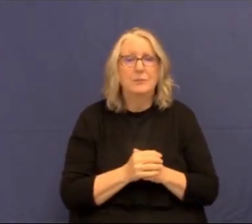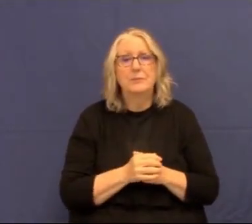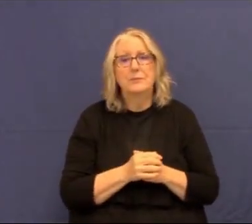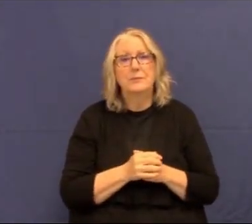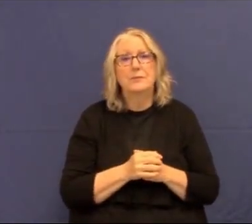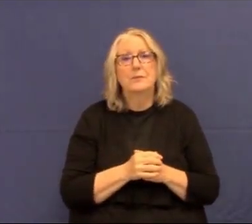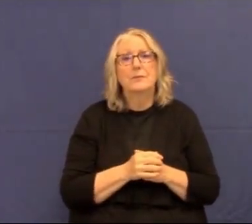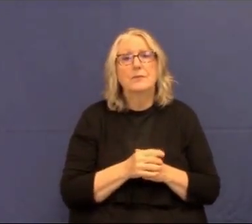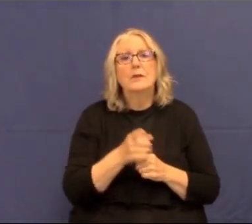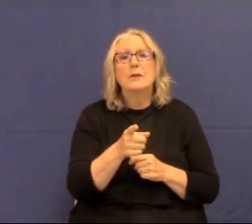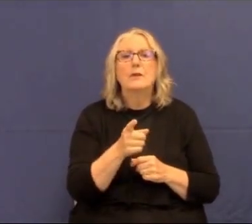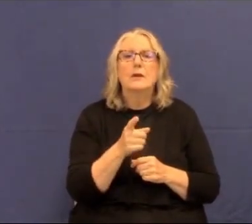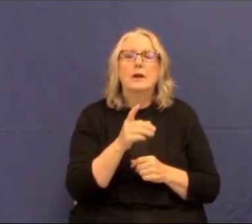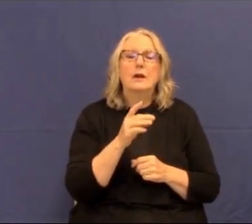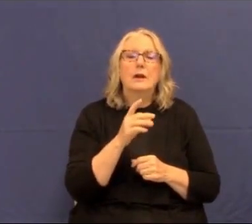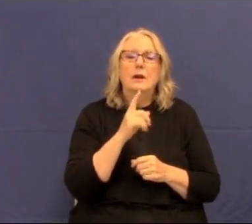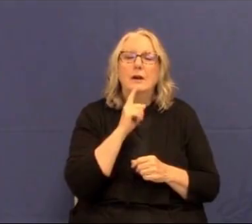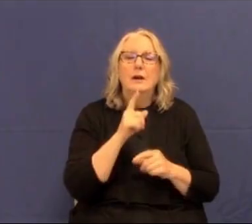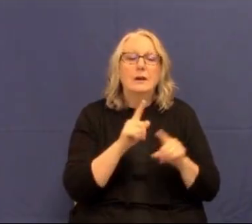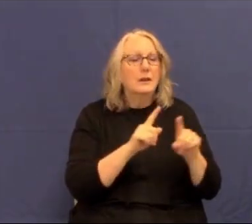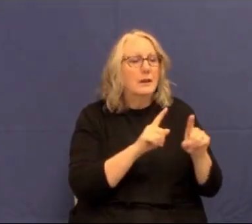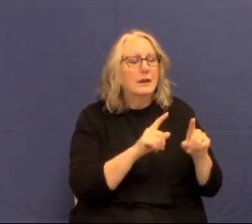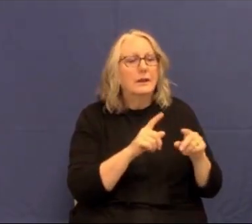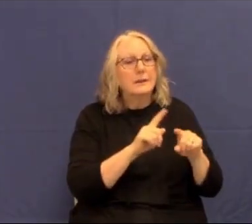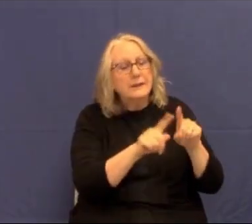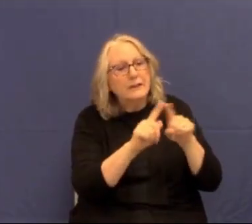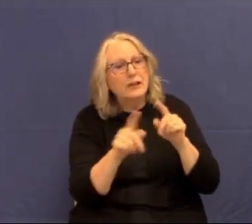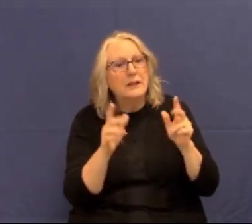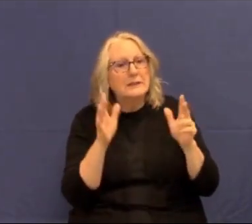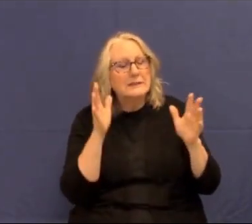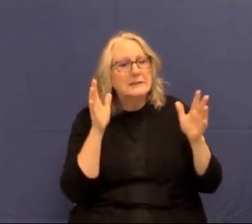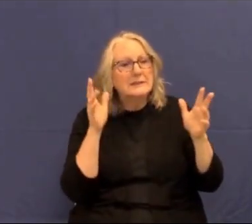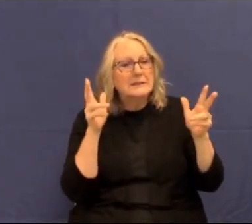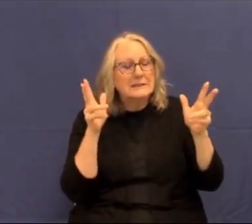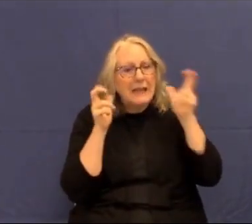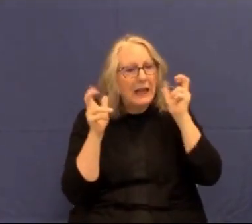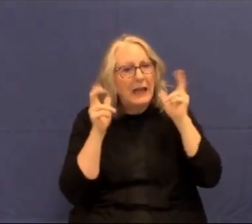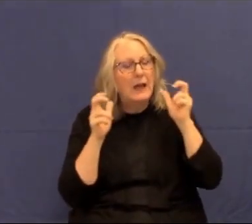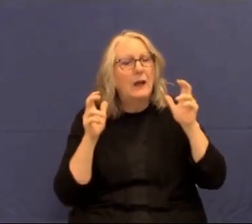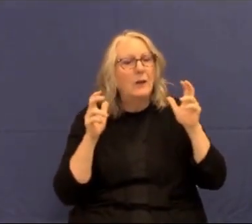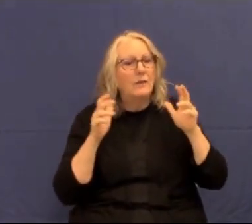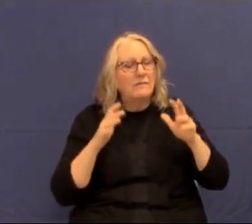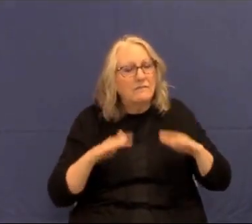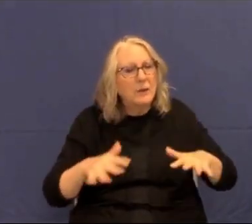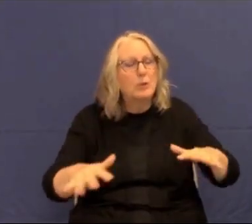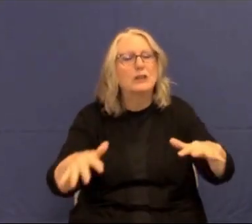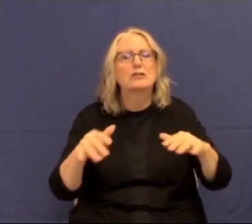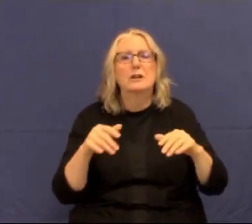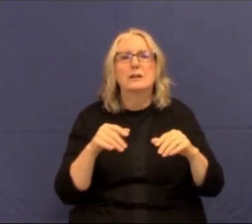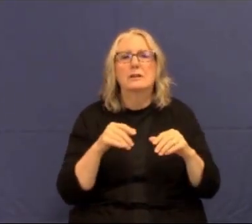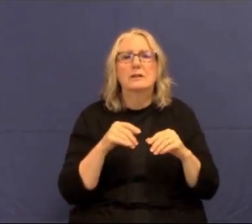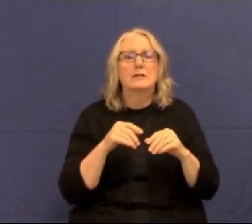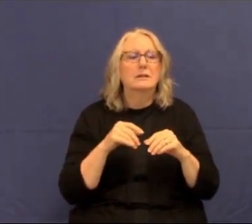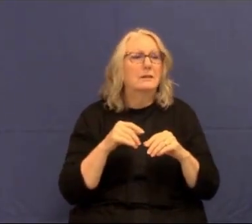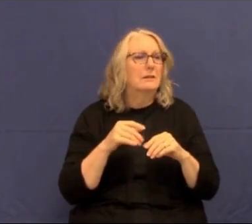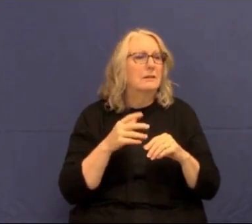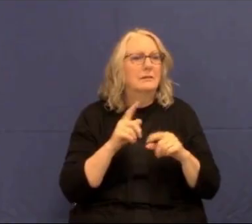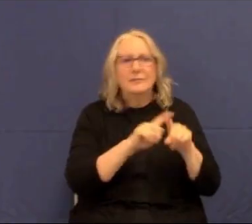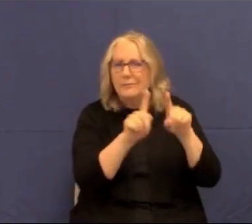so you're talking about all the different sounds, you're talking about the vibrations,